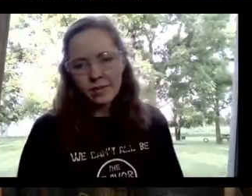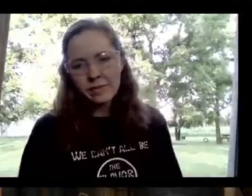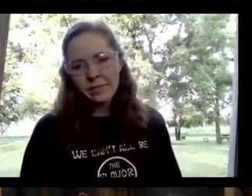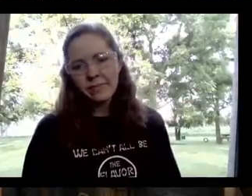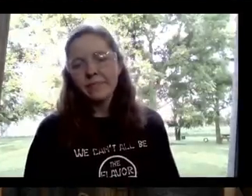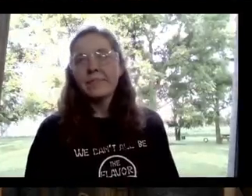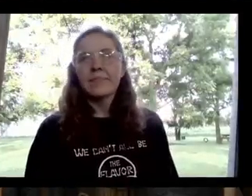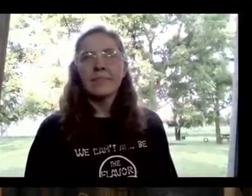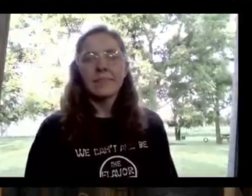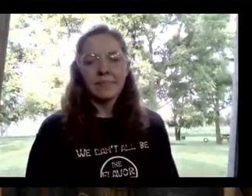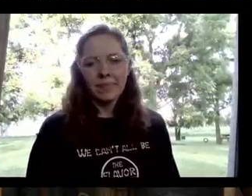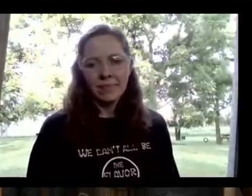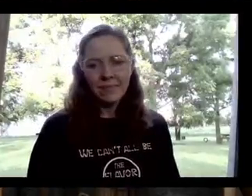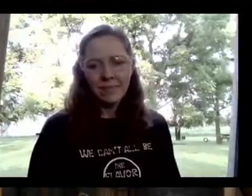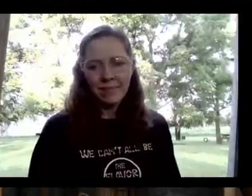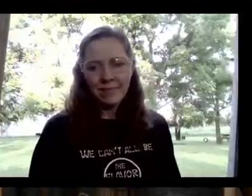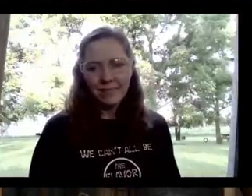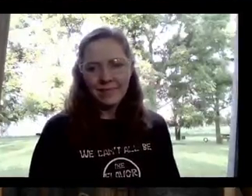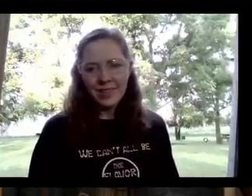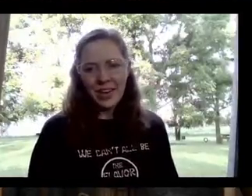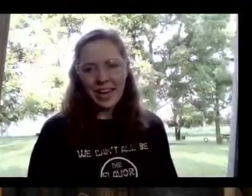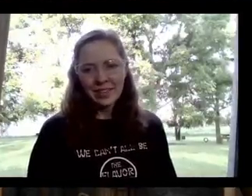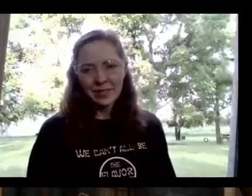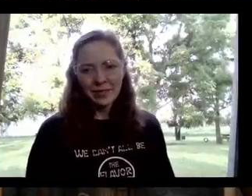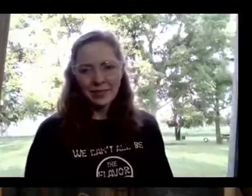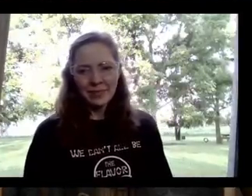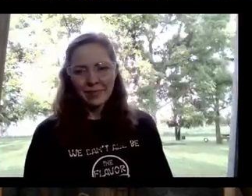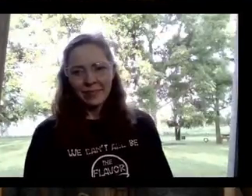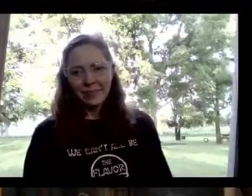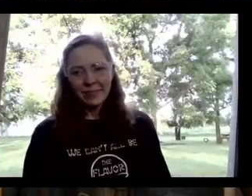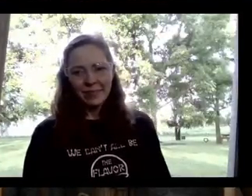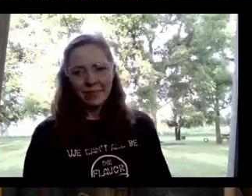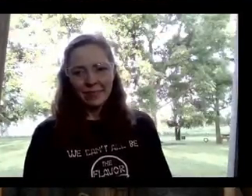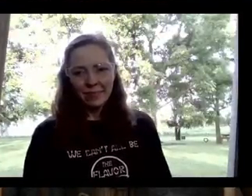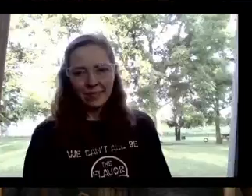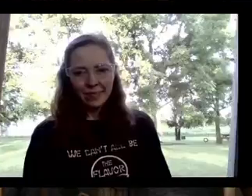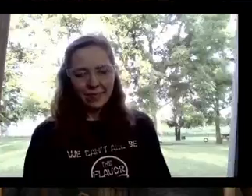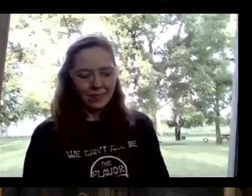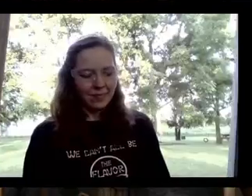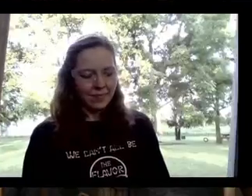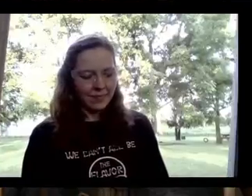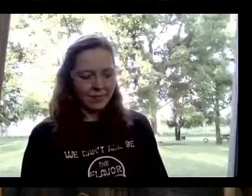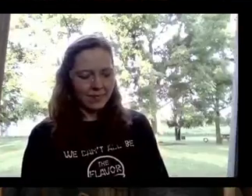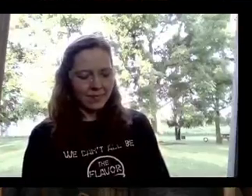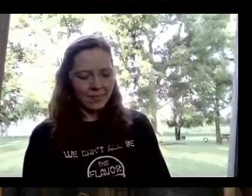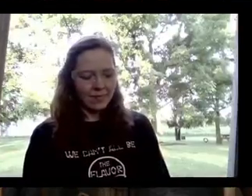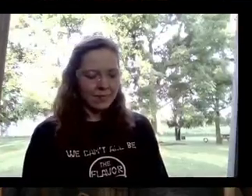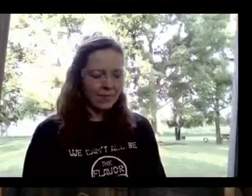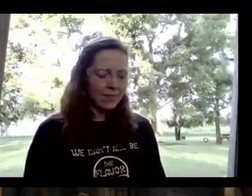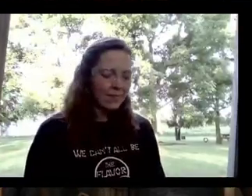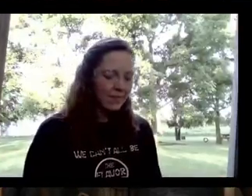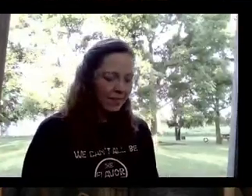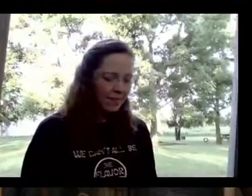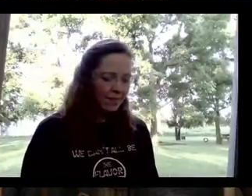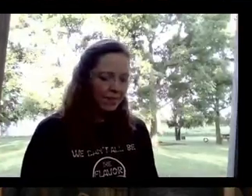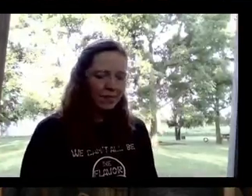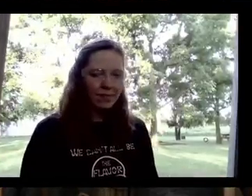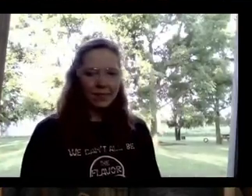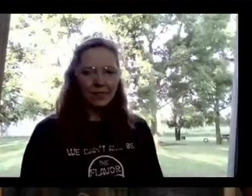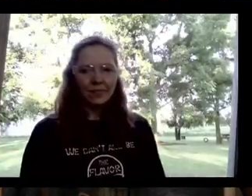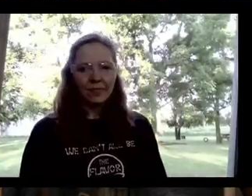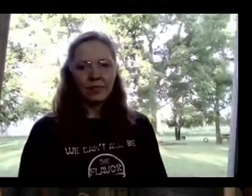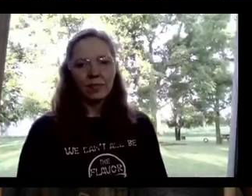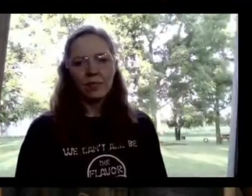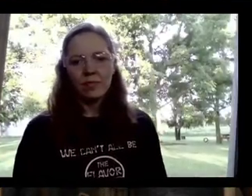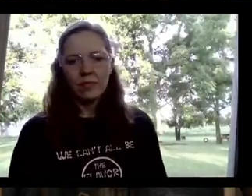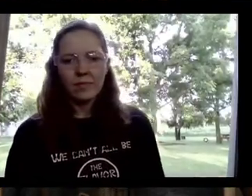for, you can go ahead and stop me anytime. Okay. But one of the jobs I had coming in